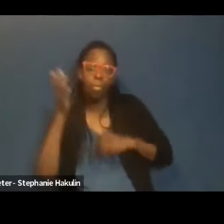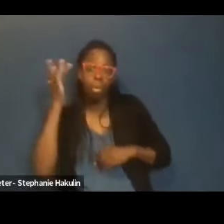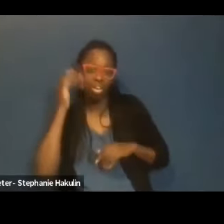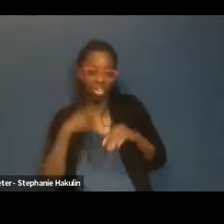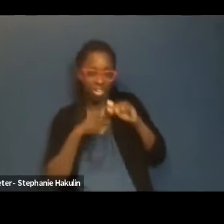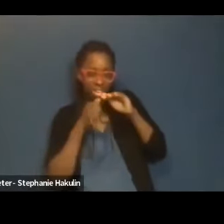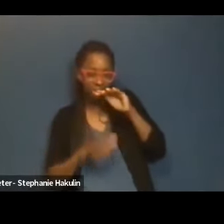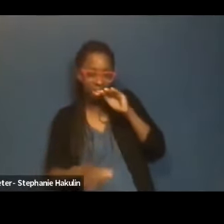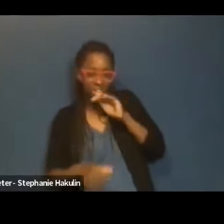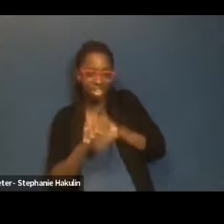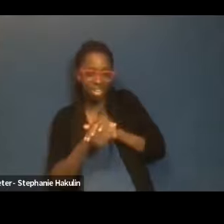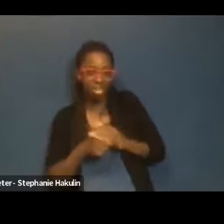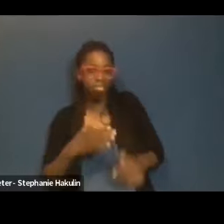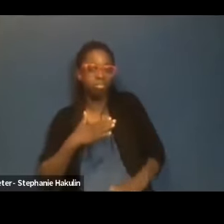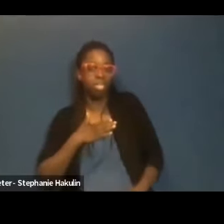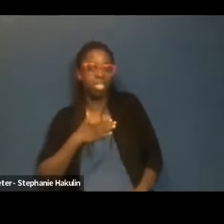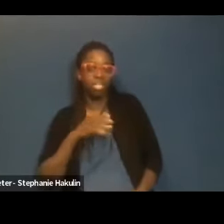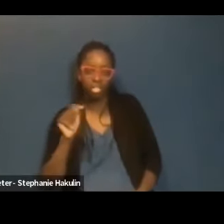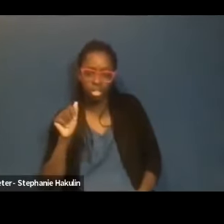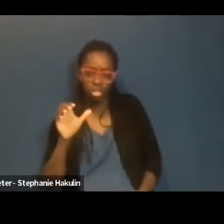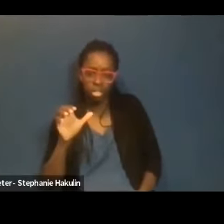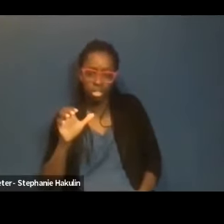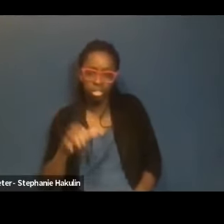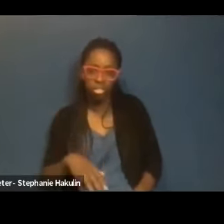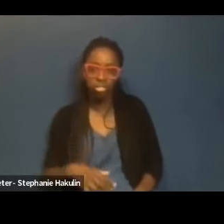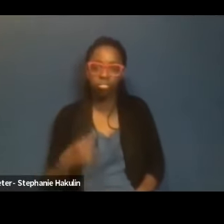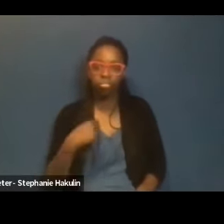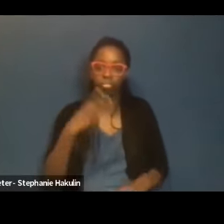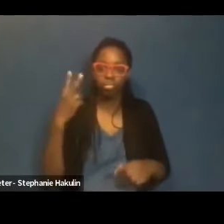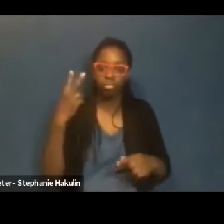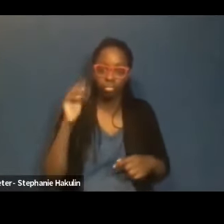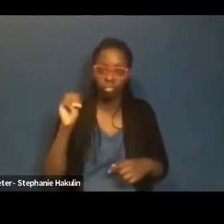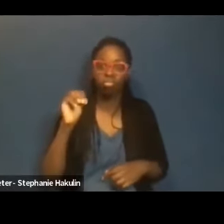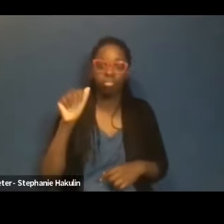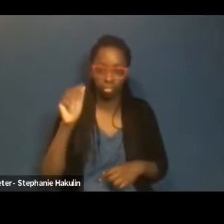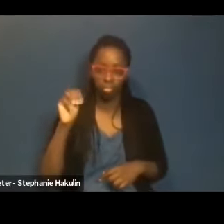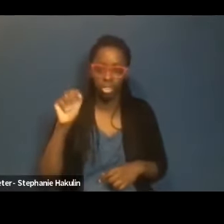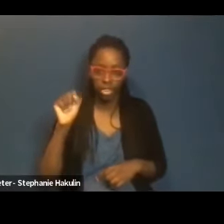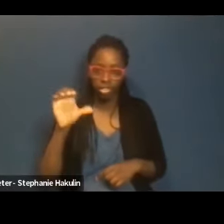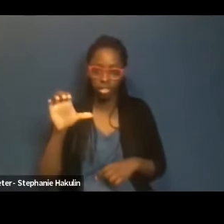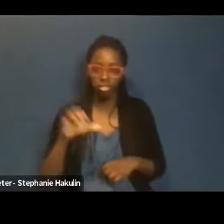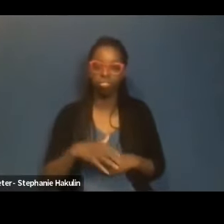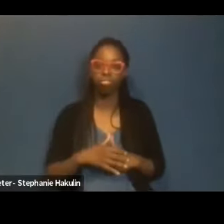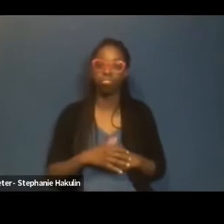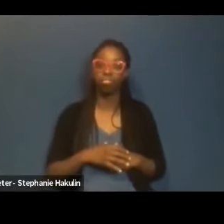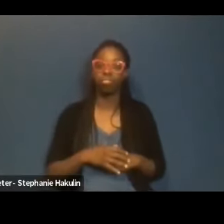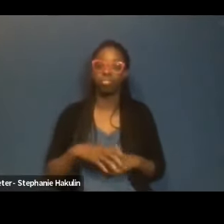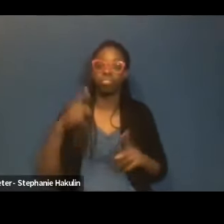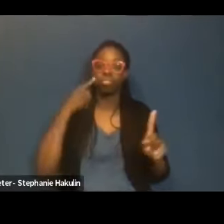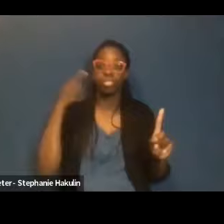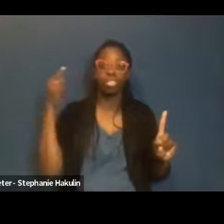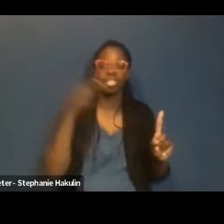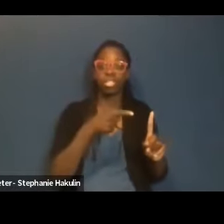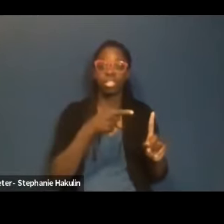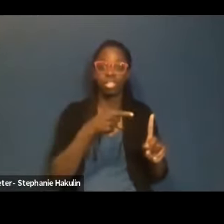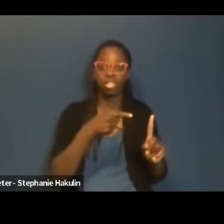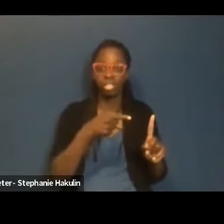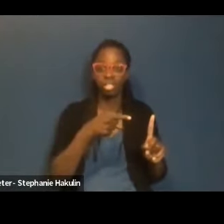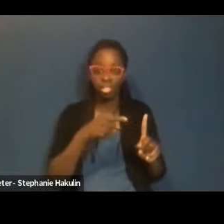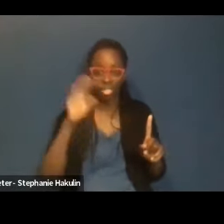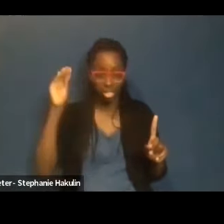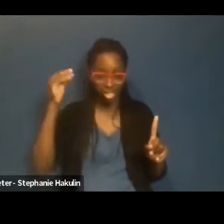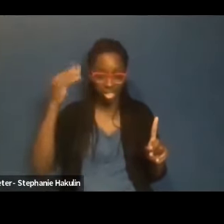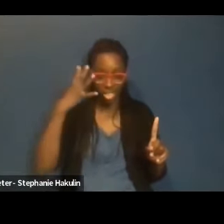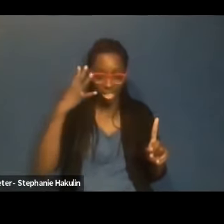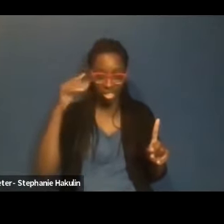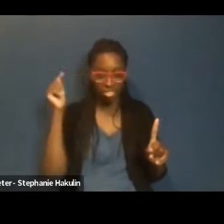see my father in the mirror. He is the sun. Known for his rage to